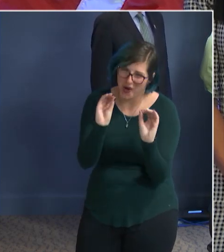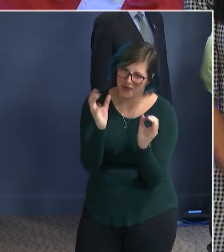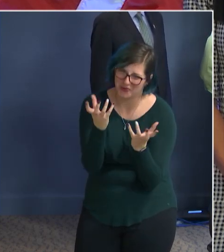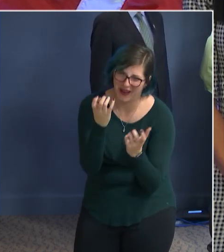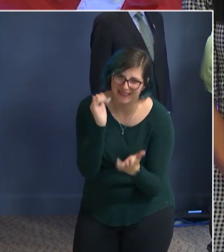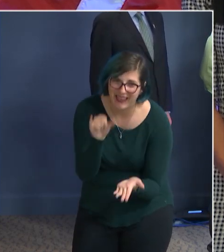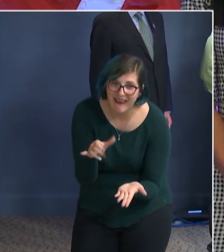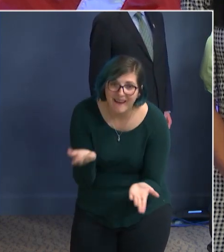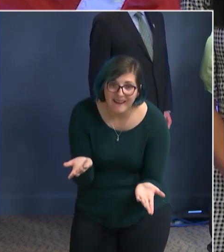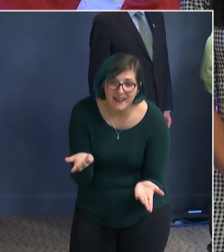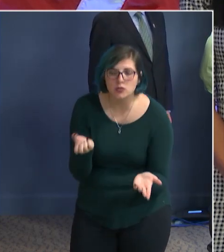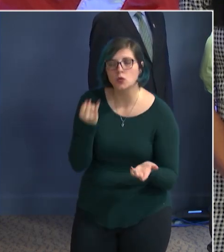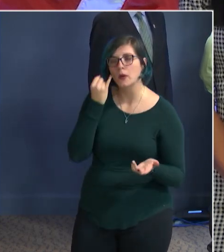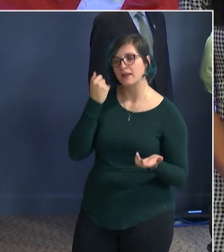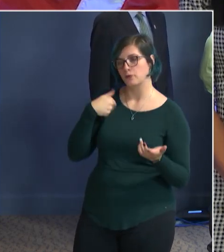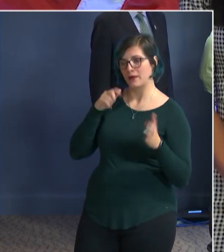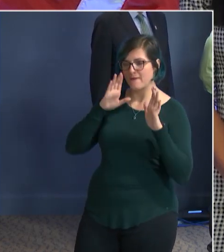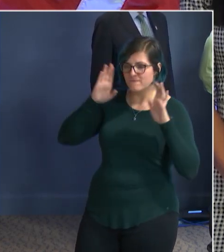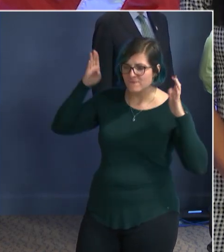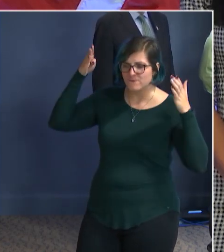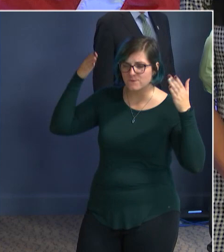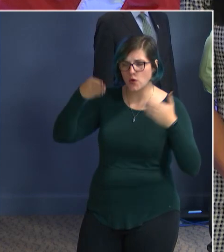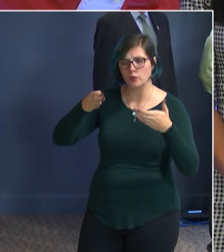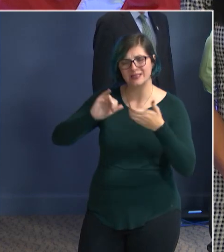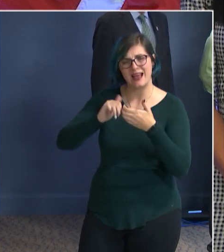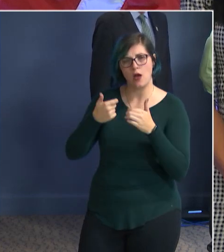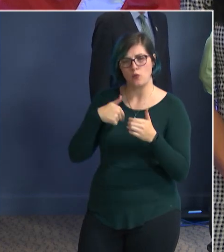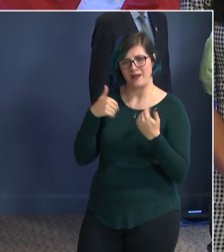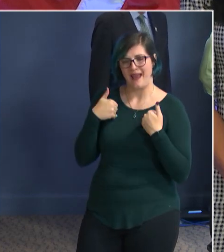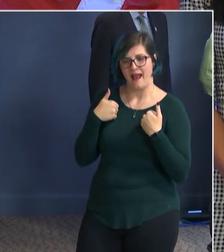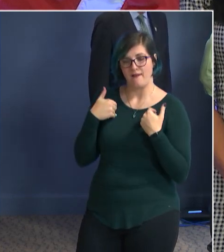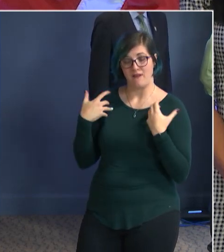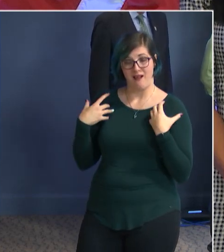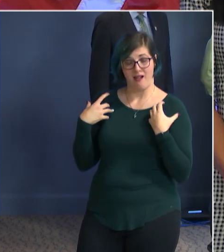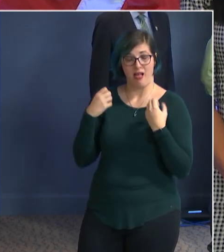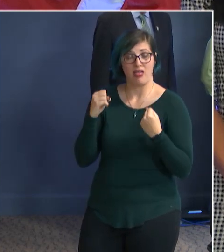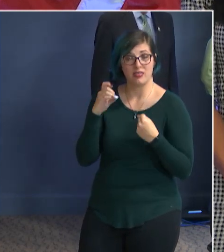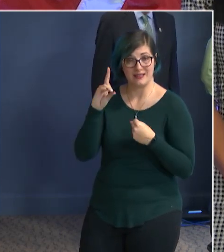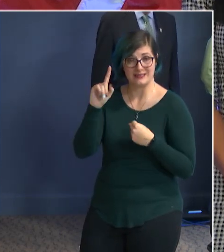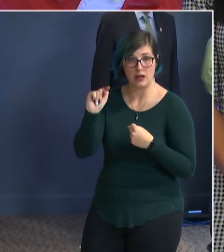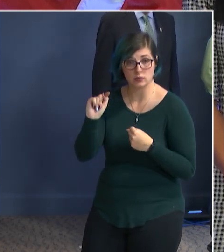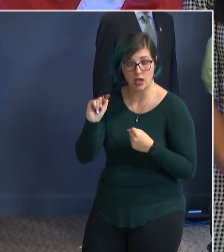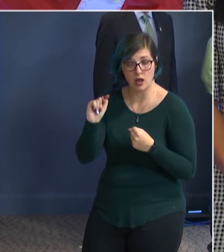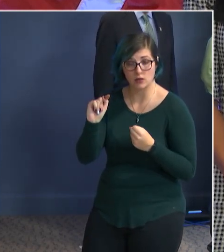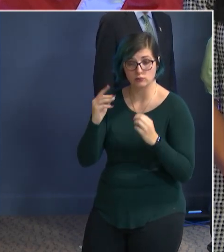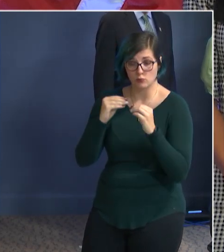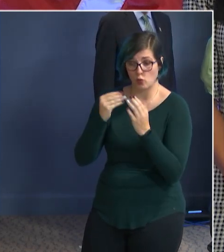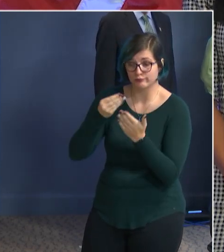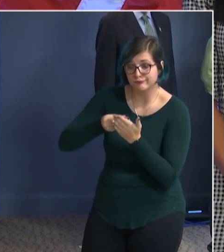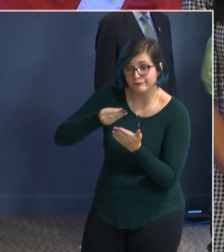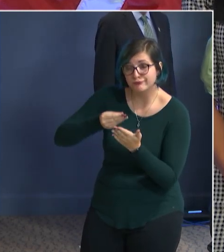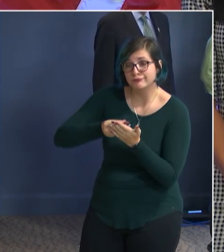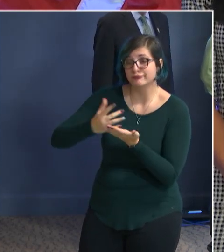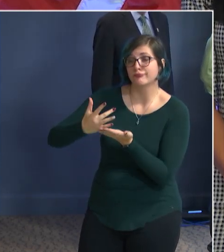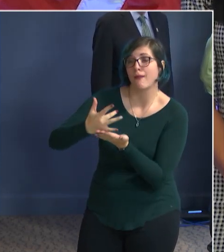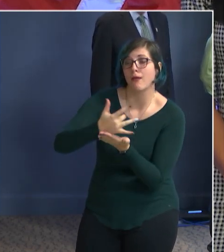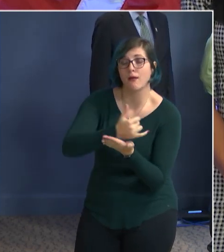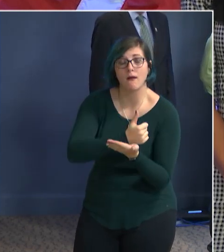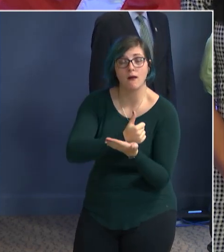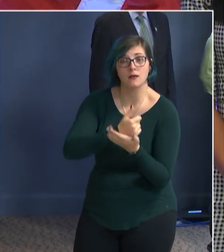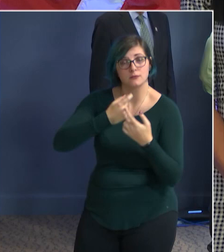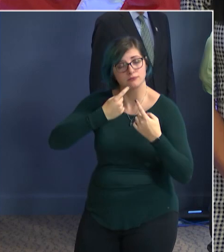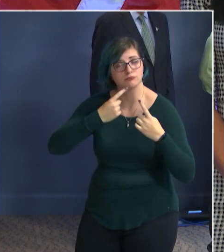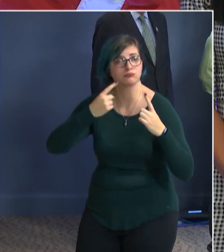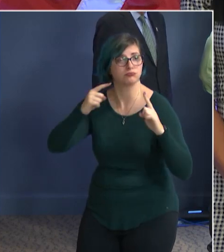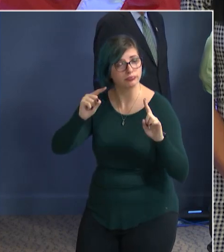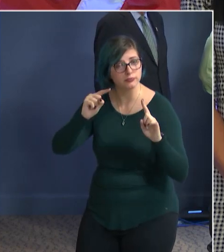so being focused on how we have a healthy downtown is and has to be a